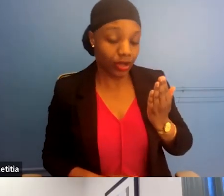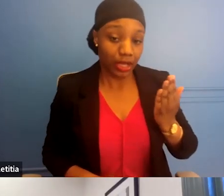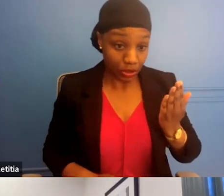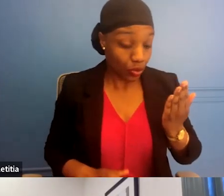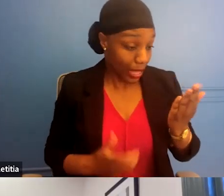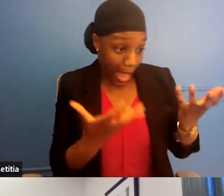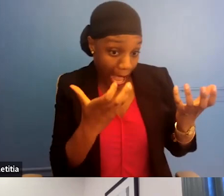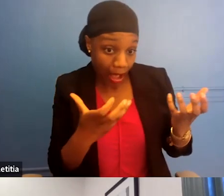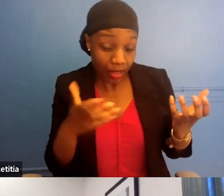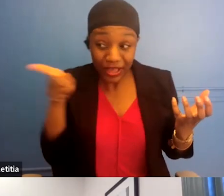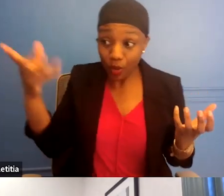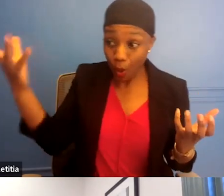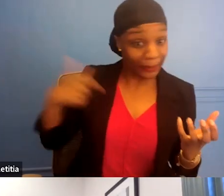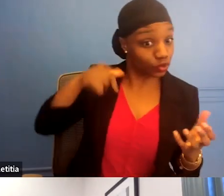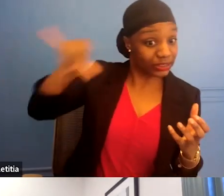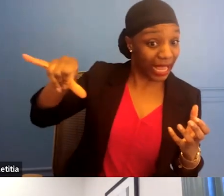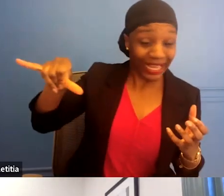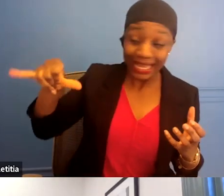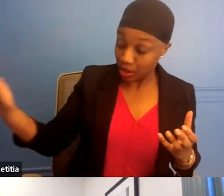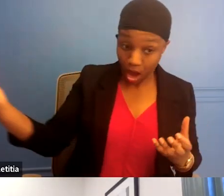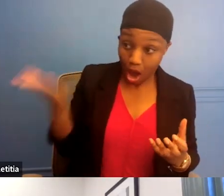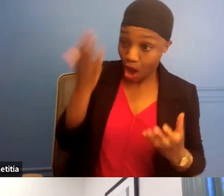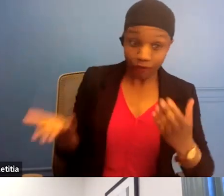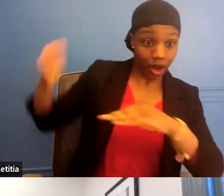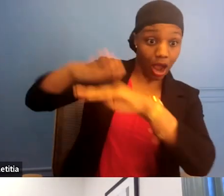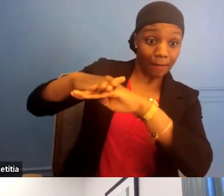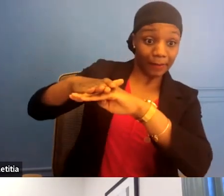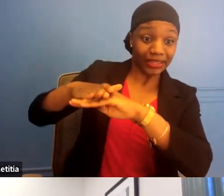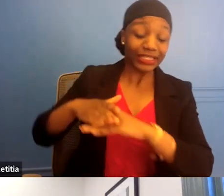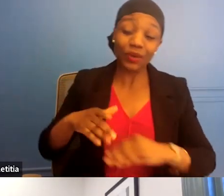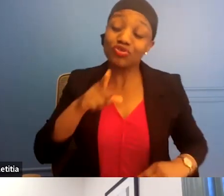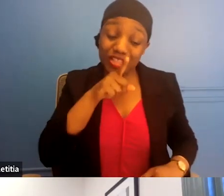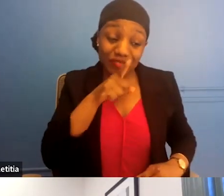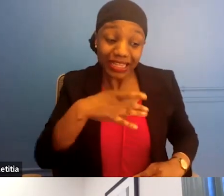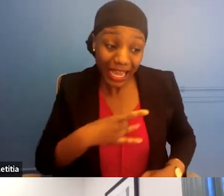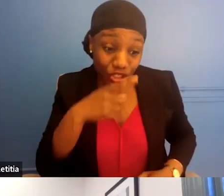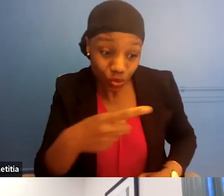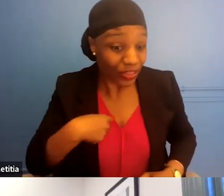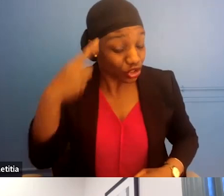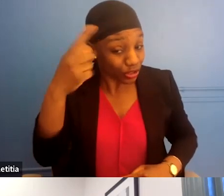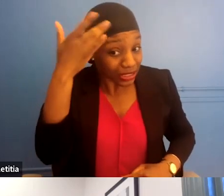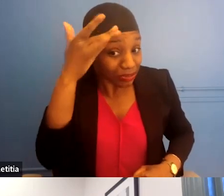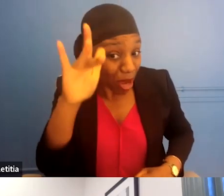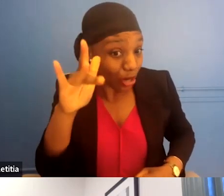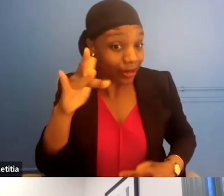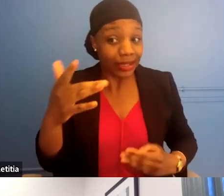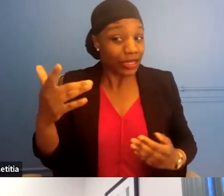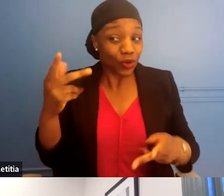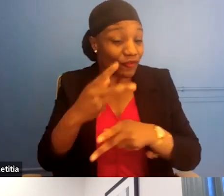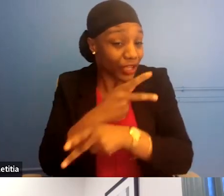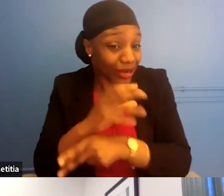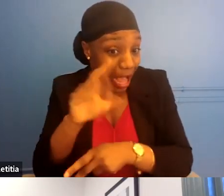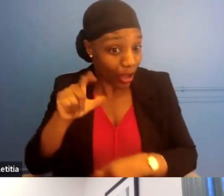stay. And I said, what am I going to do? And they said, we don't know. We just really like you. We think you're smart. Come in and we'll just figure it